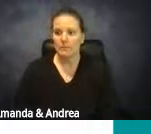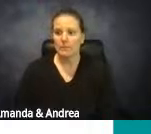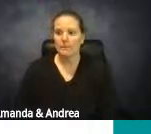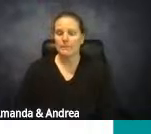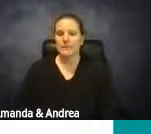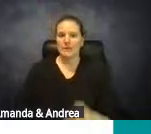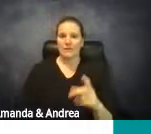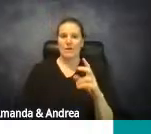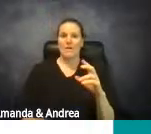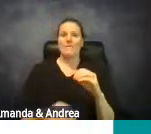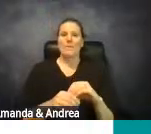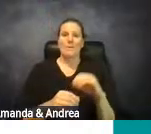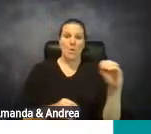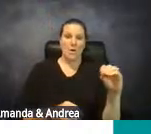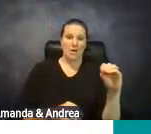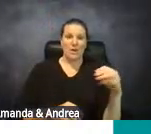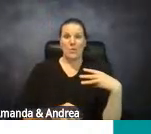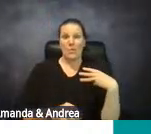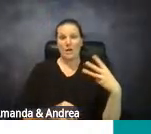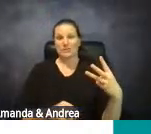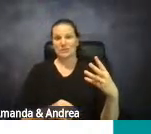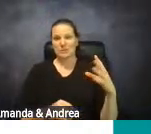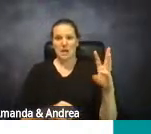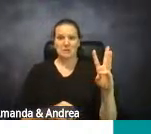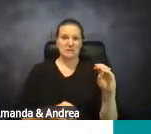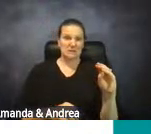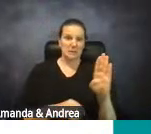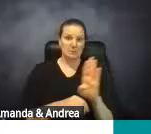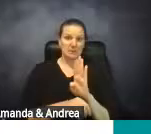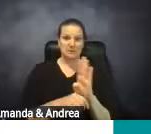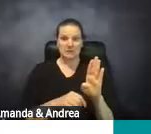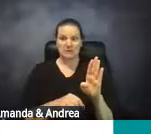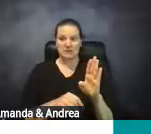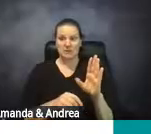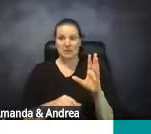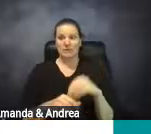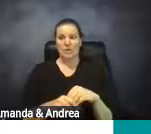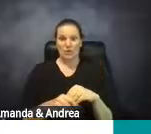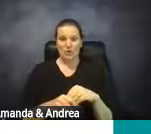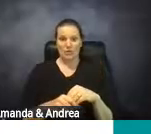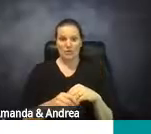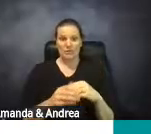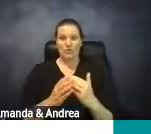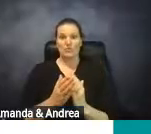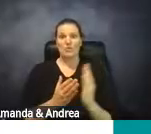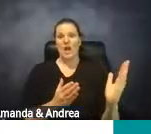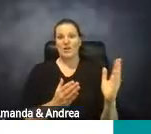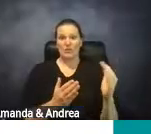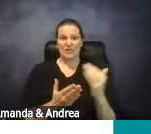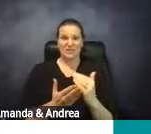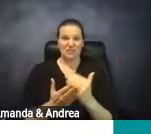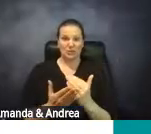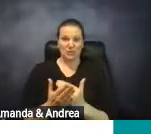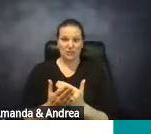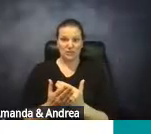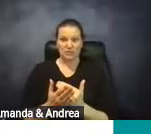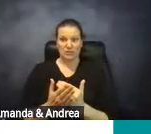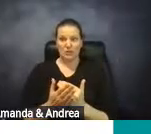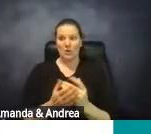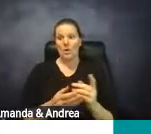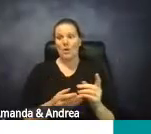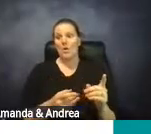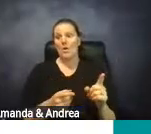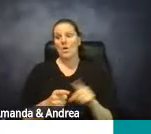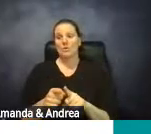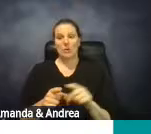about 60 businesses, participated throughout the series, as well as all the way back